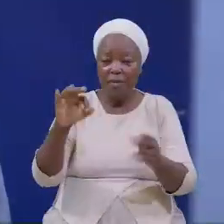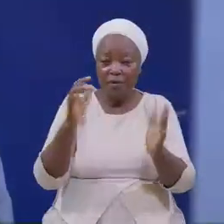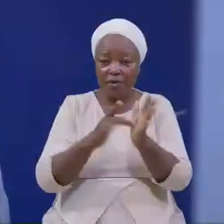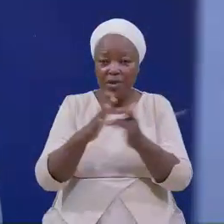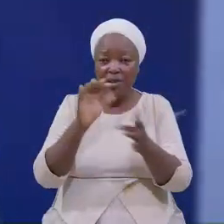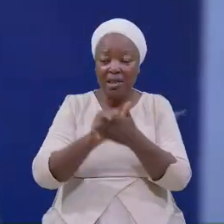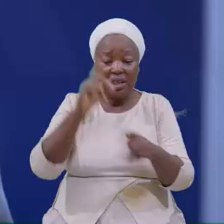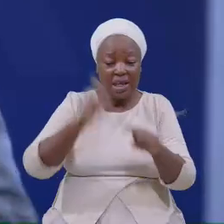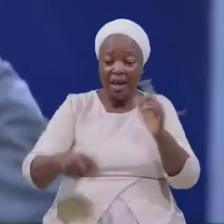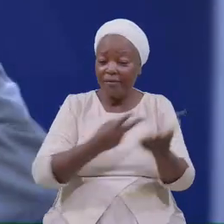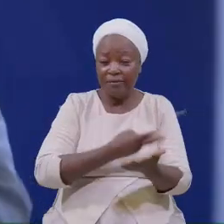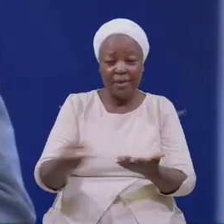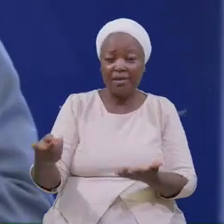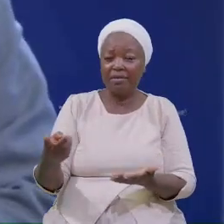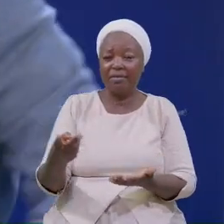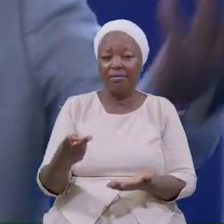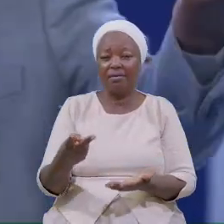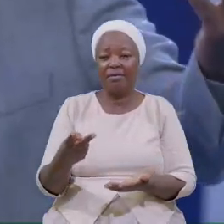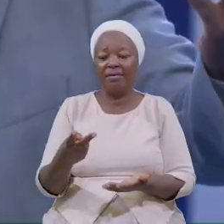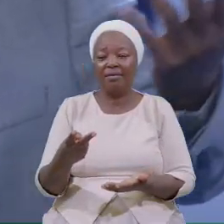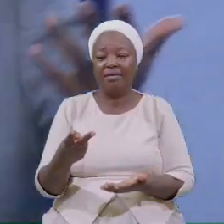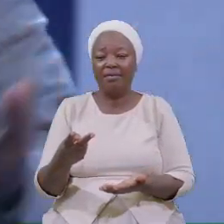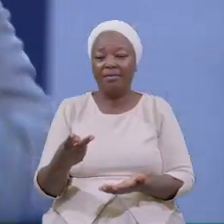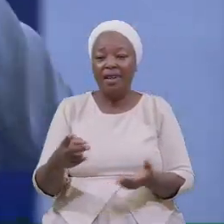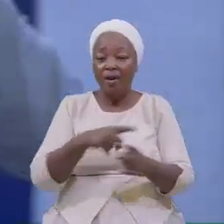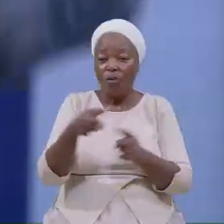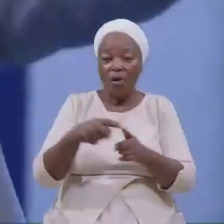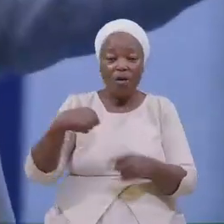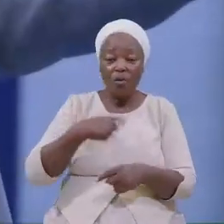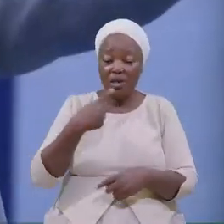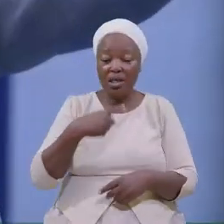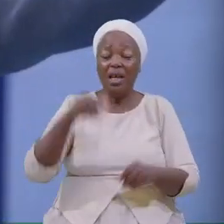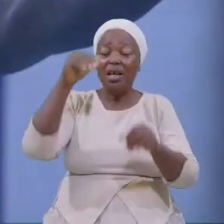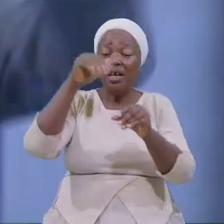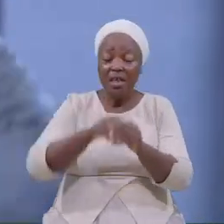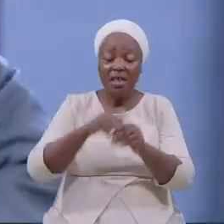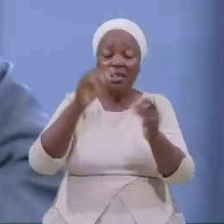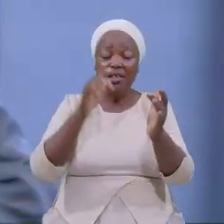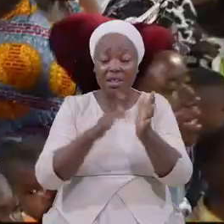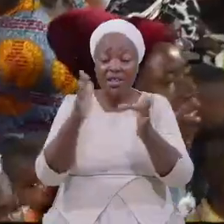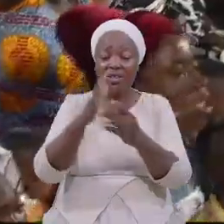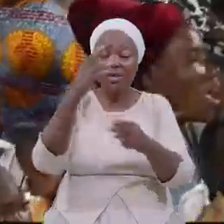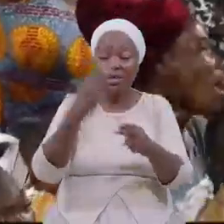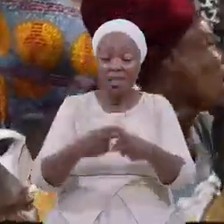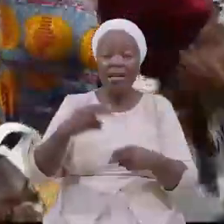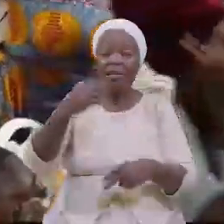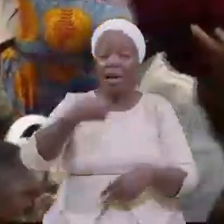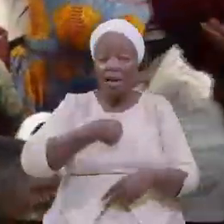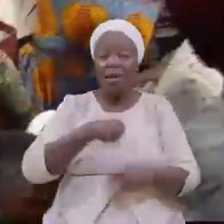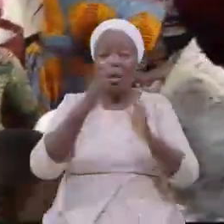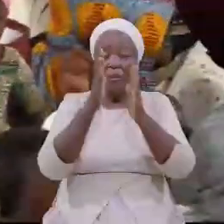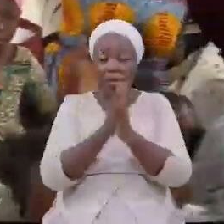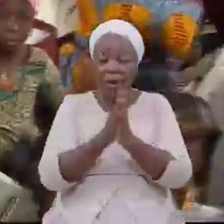cannot fail. When we say, in Jesus' name I pray,